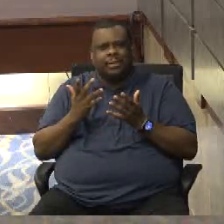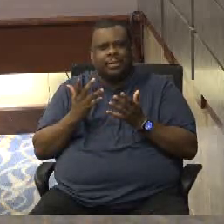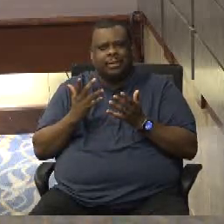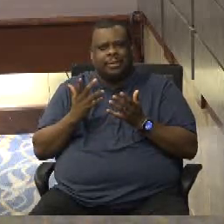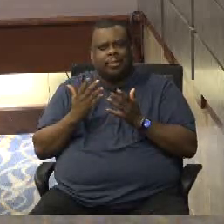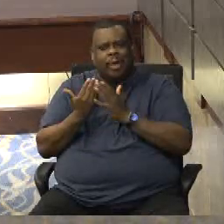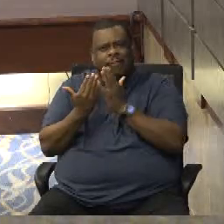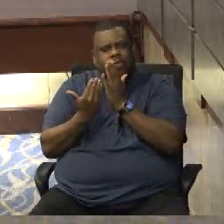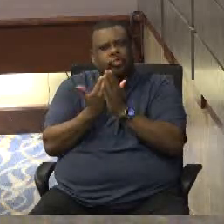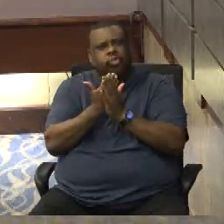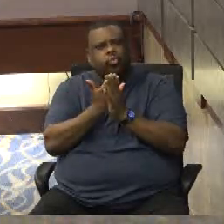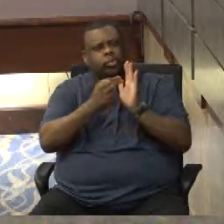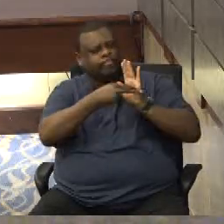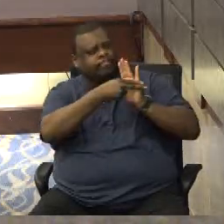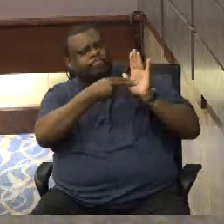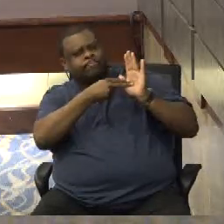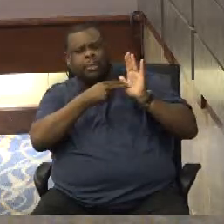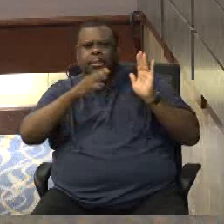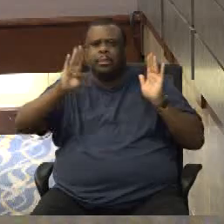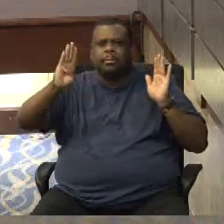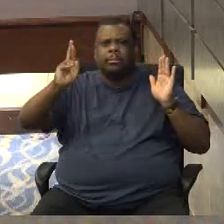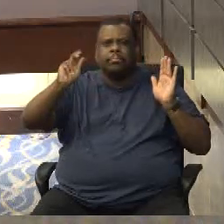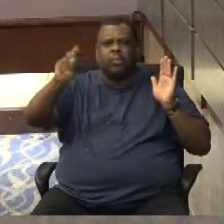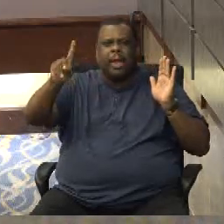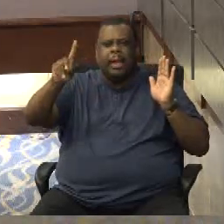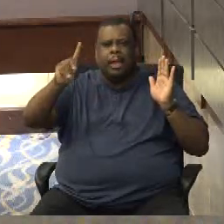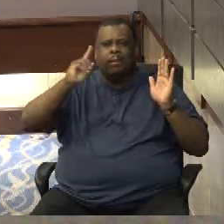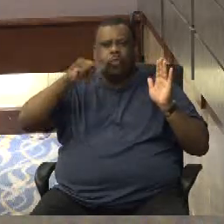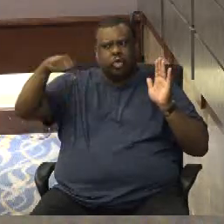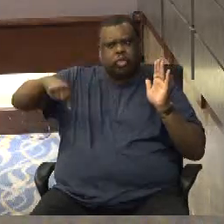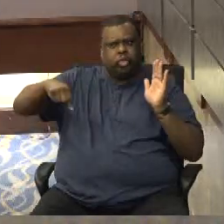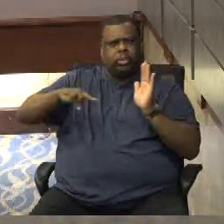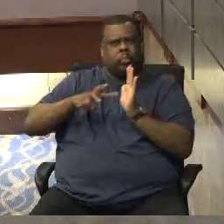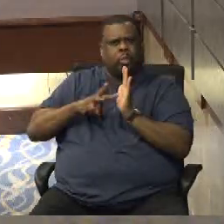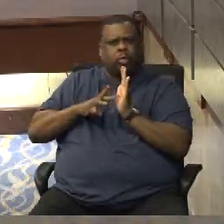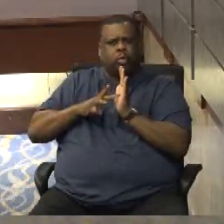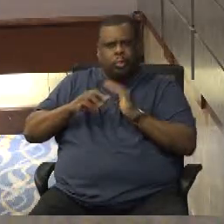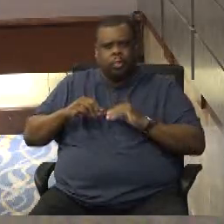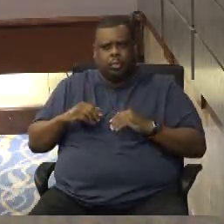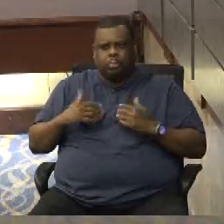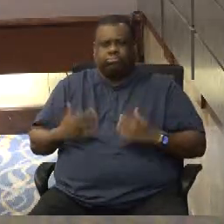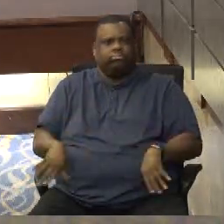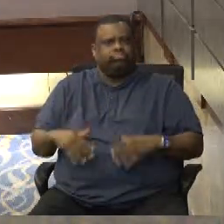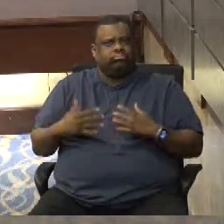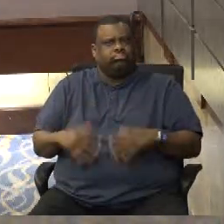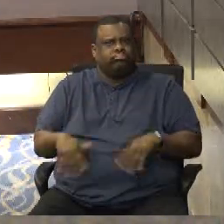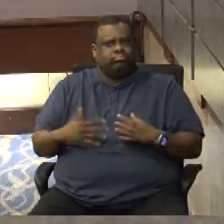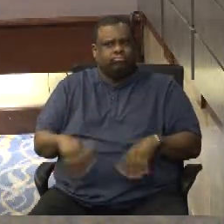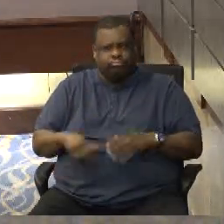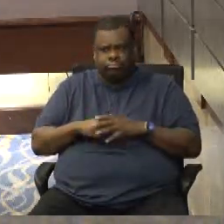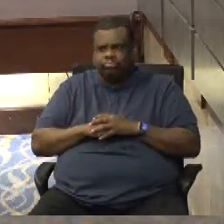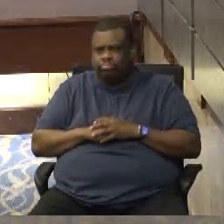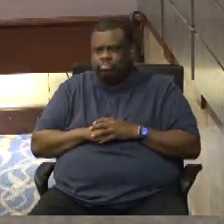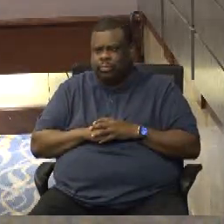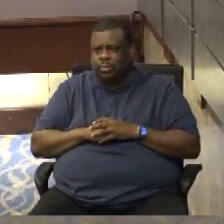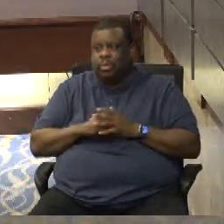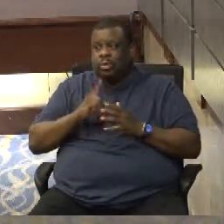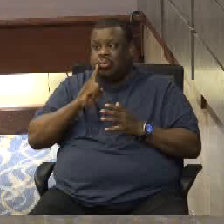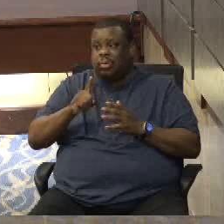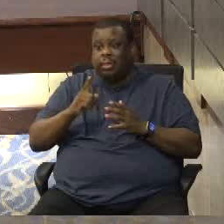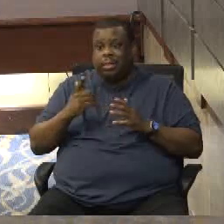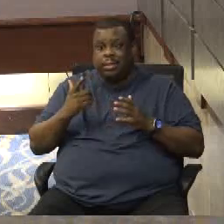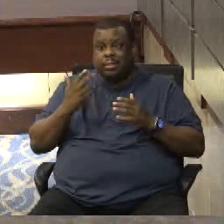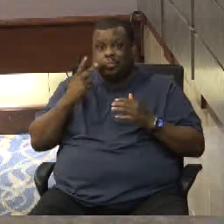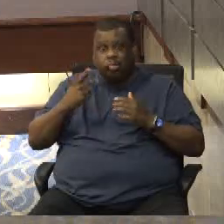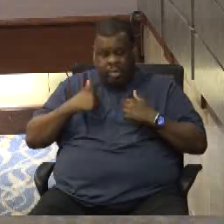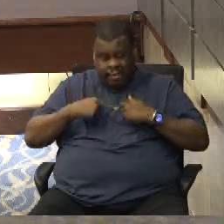rebrand our city, that it's just easy. I think life in the manner of what it looks like on a t-shirt, this